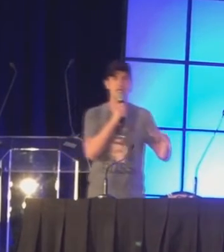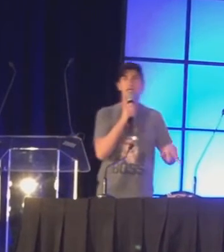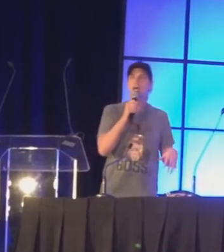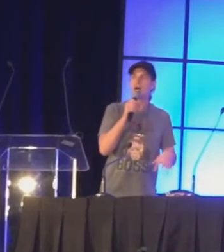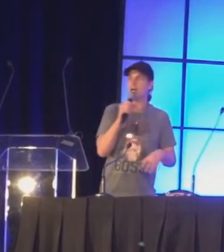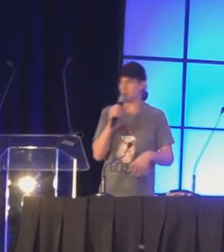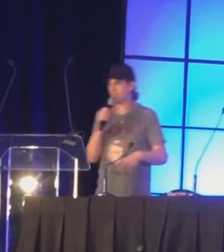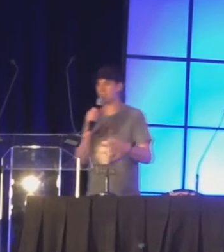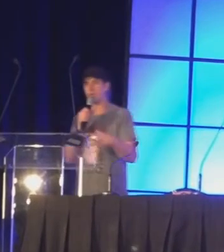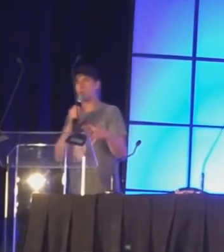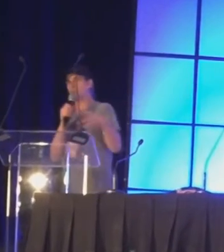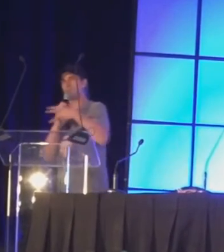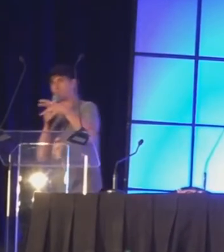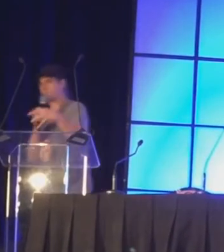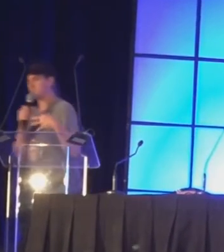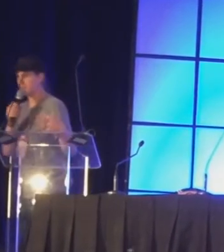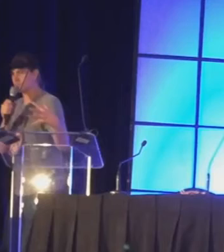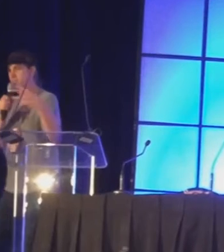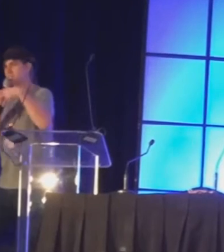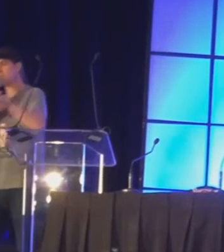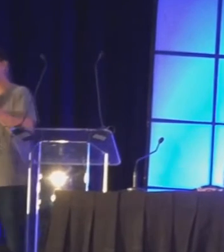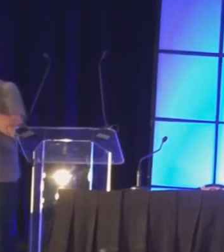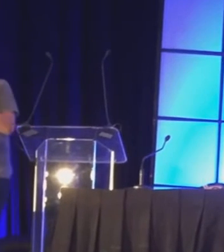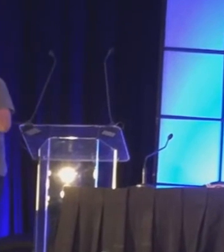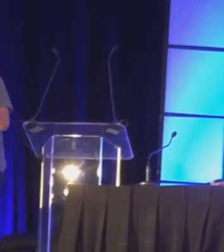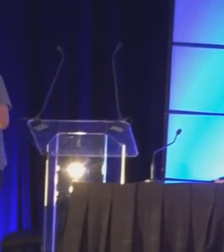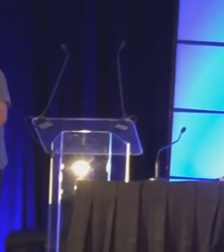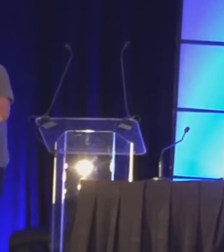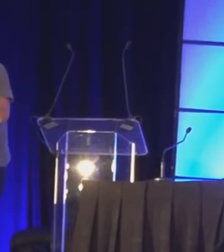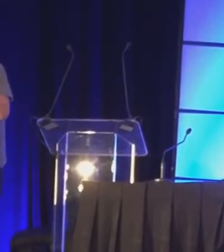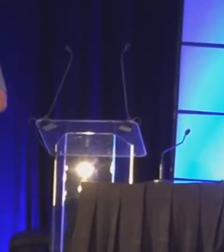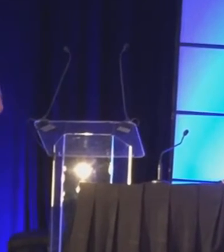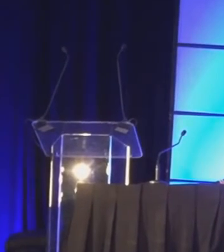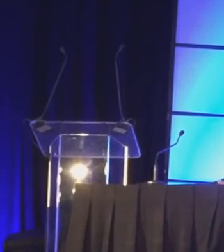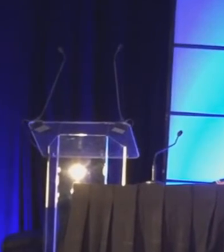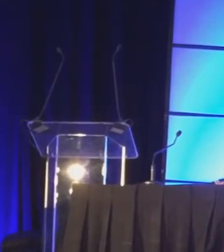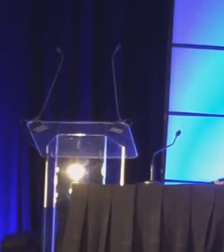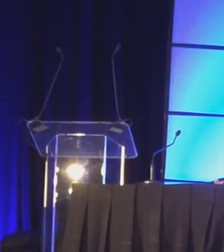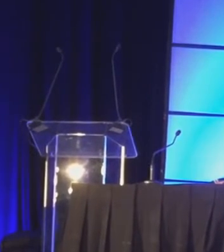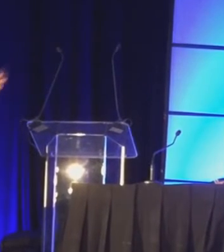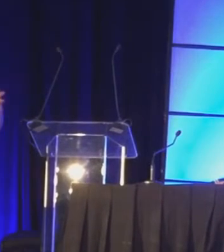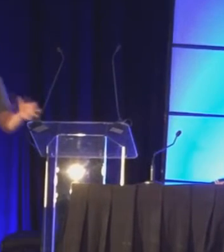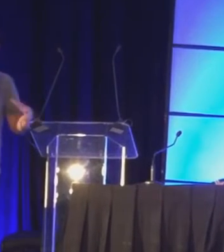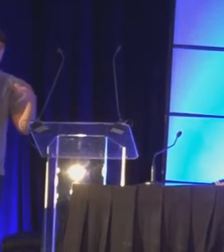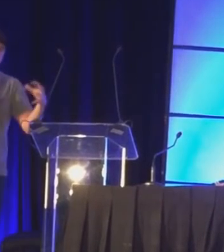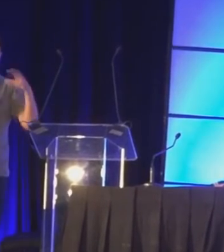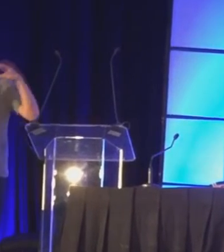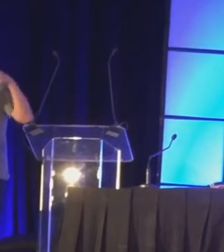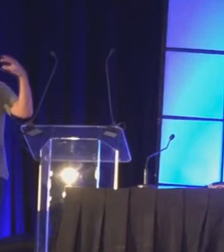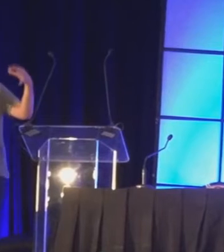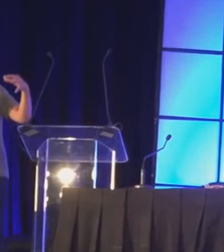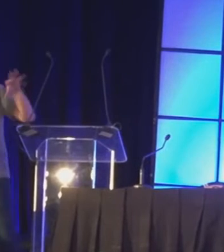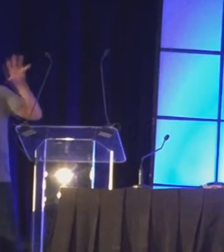started dating. And then, you know, when sometimes you meet someone, you're just hanging with them and no one else, you know. So me and her